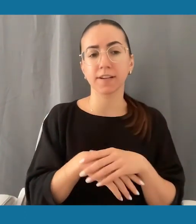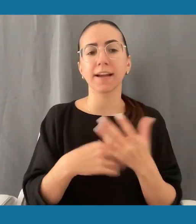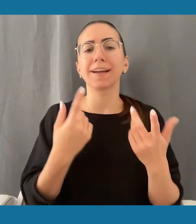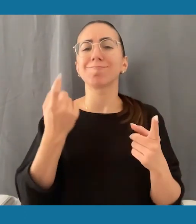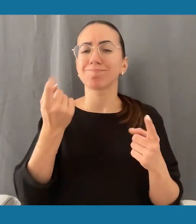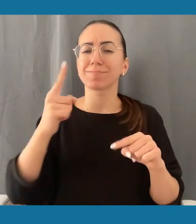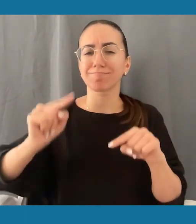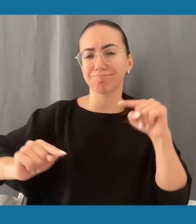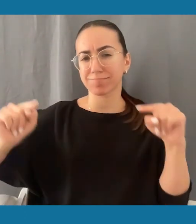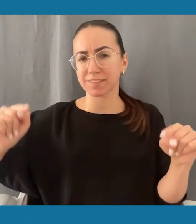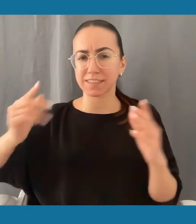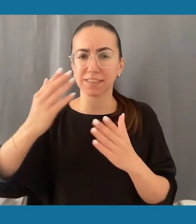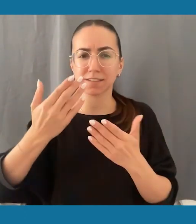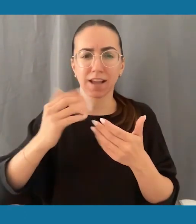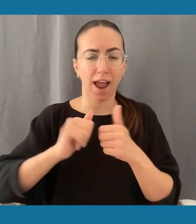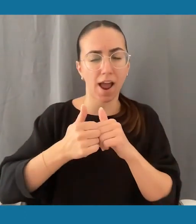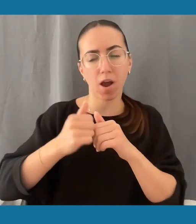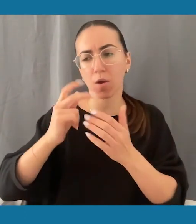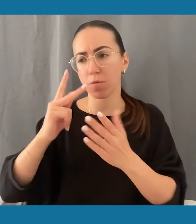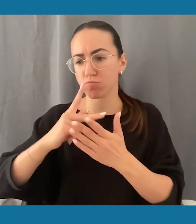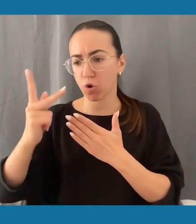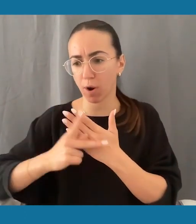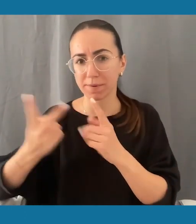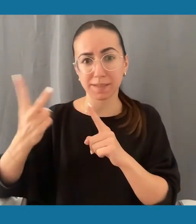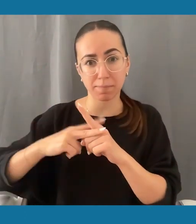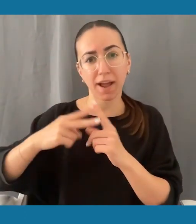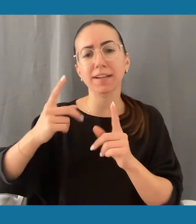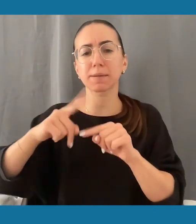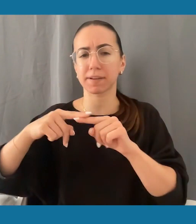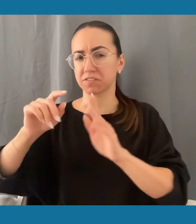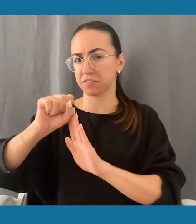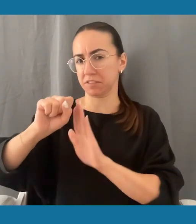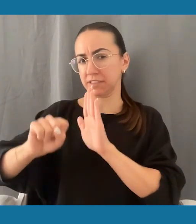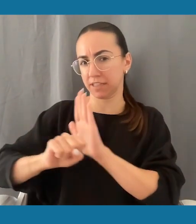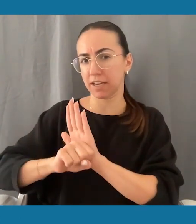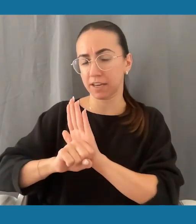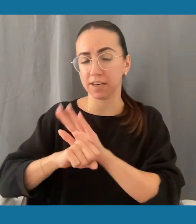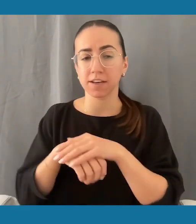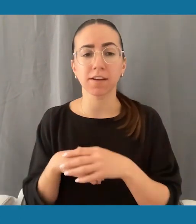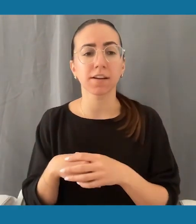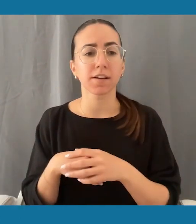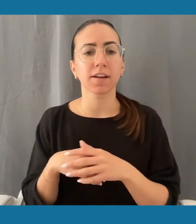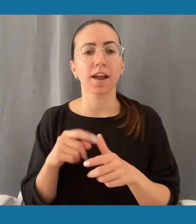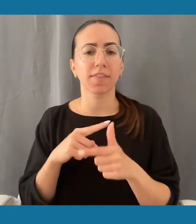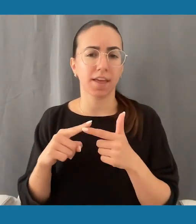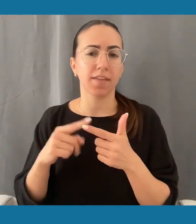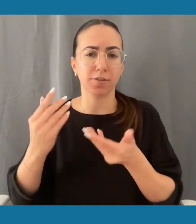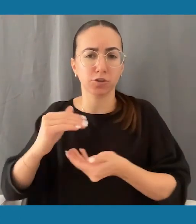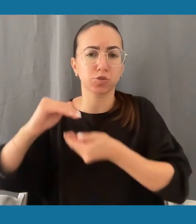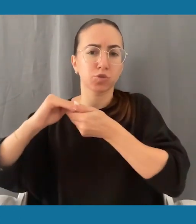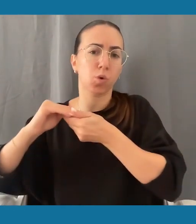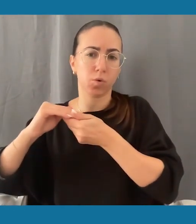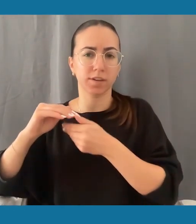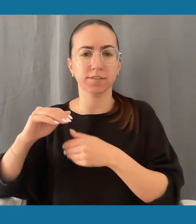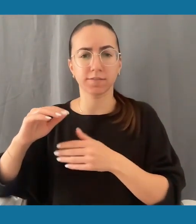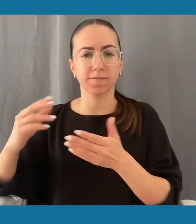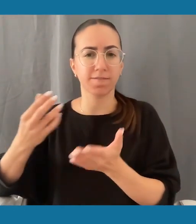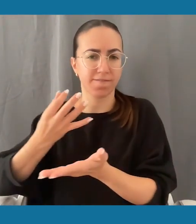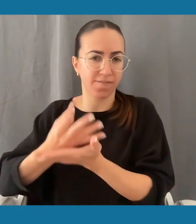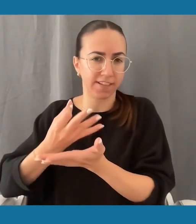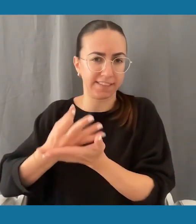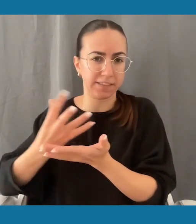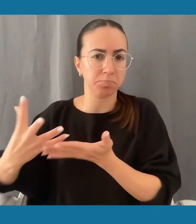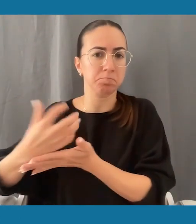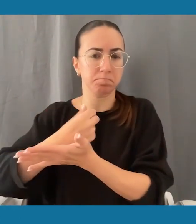state as to how the program is implemented in that particular state. And there's joint funding. So in every state, there's